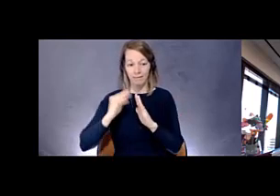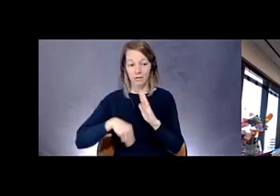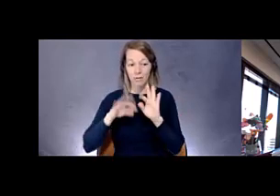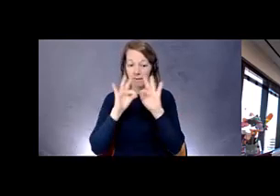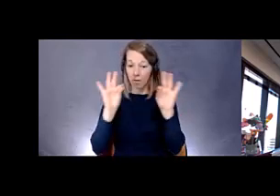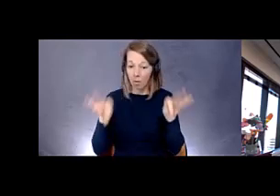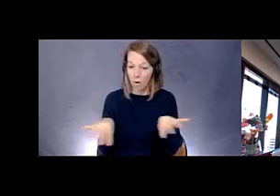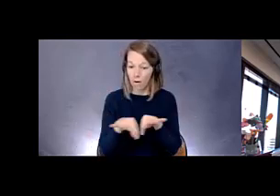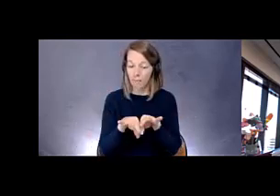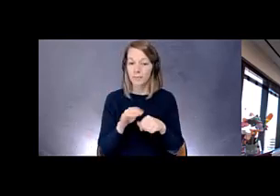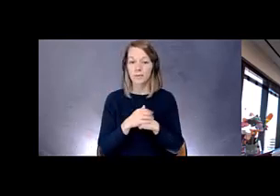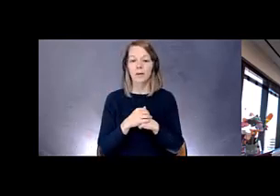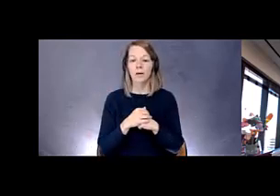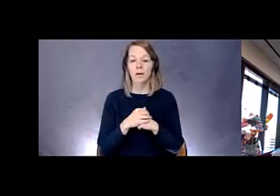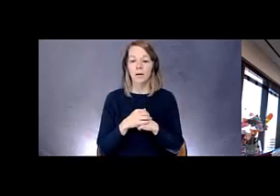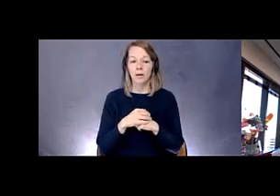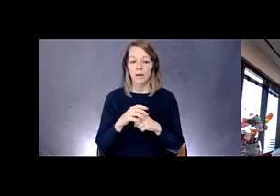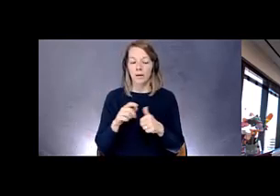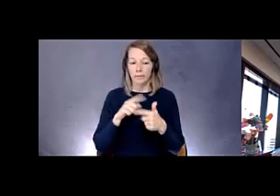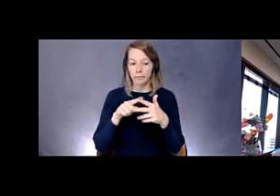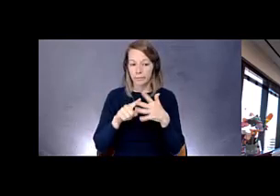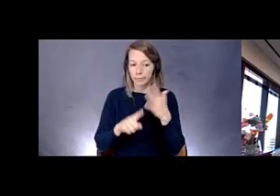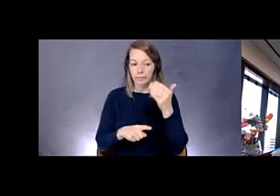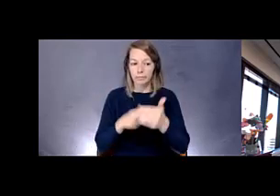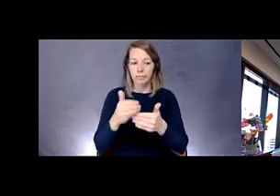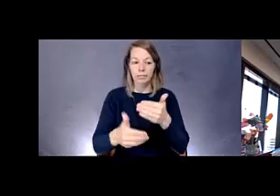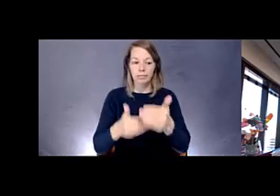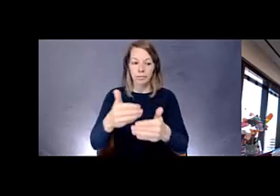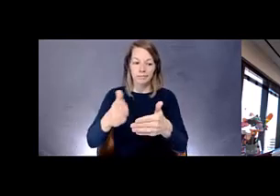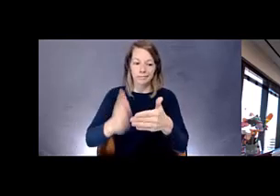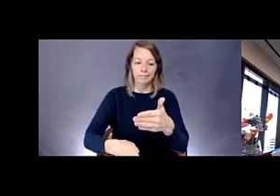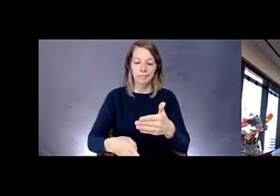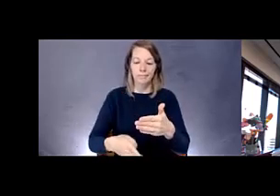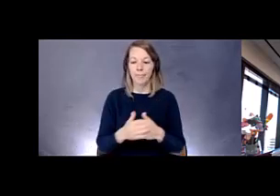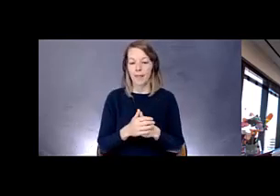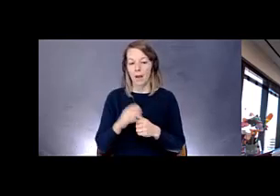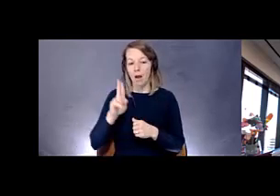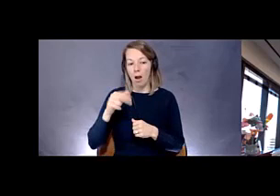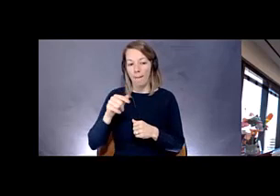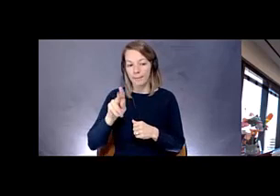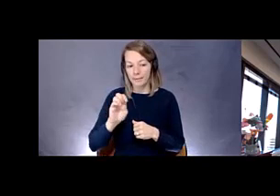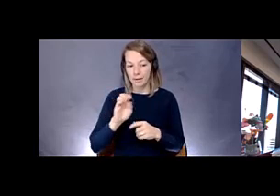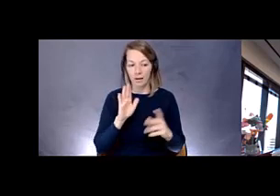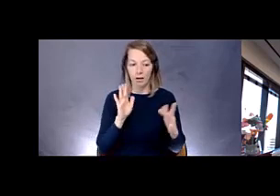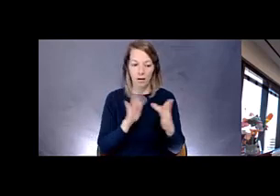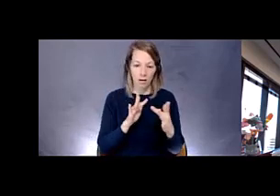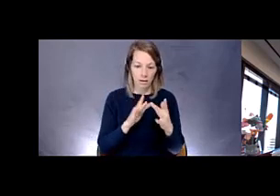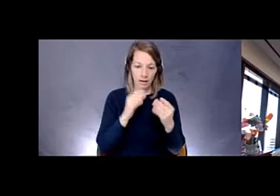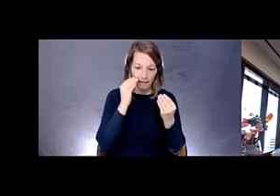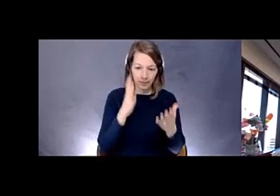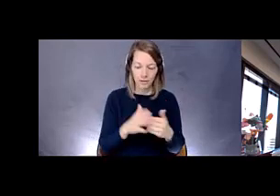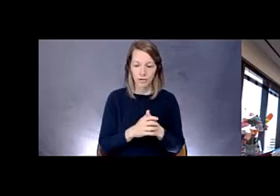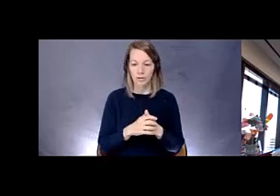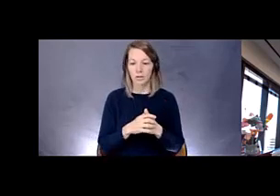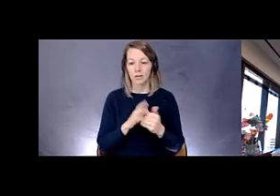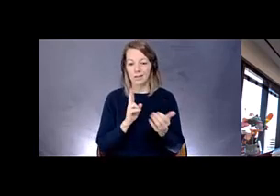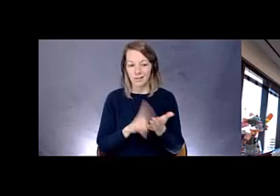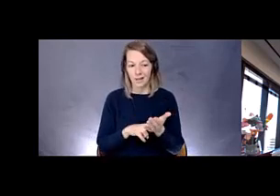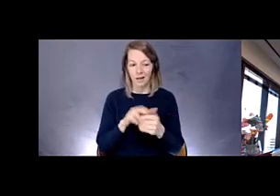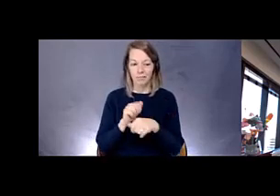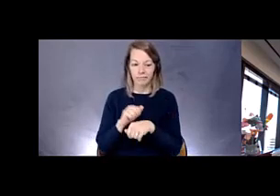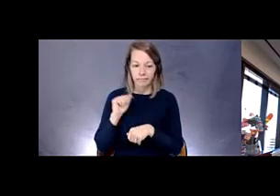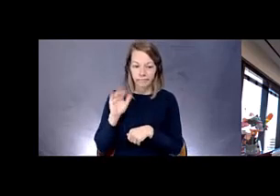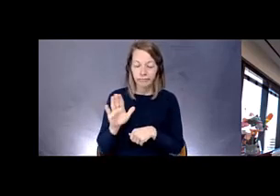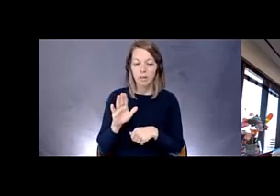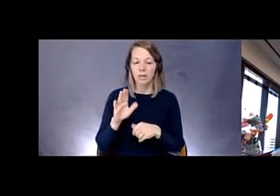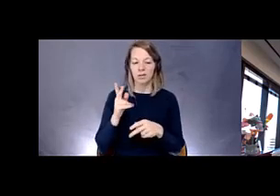forms, reacts, and does the things that they need to do, including updating contact information, looking for that renewal packet, signing it, and getting it back, so that we keep